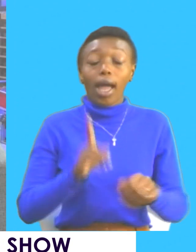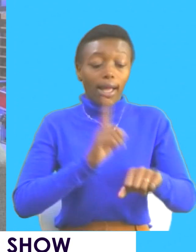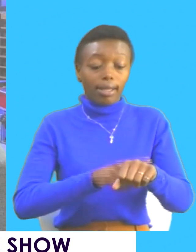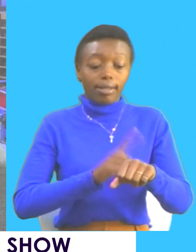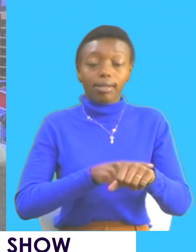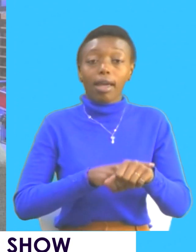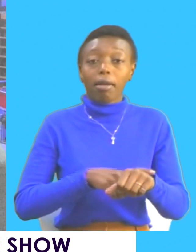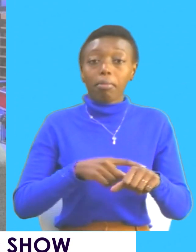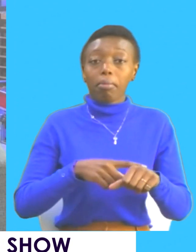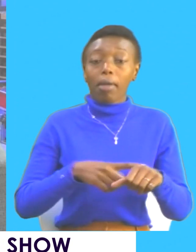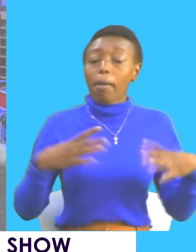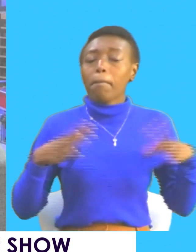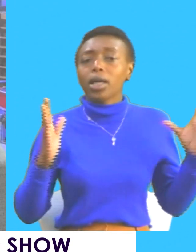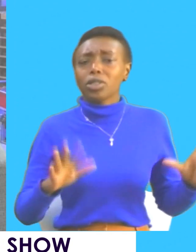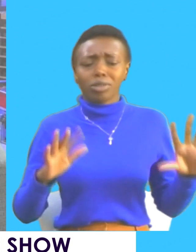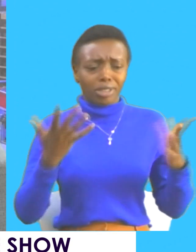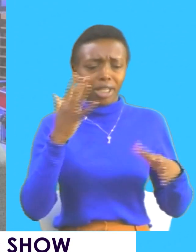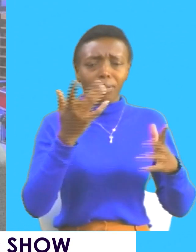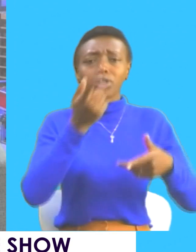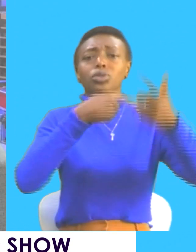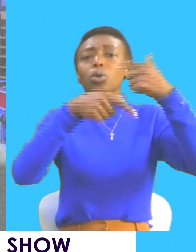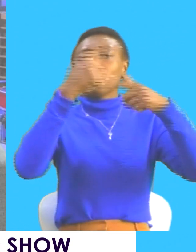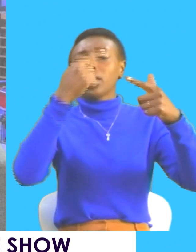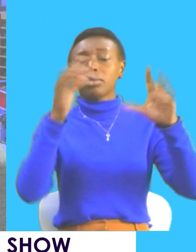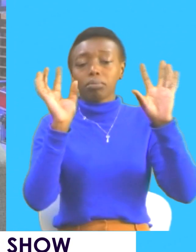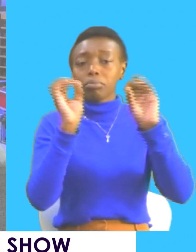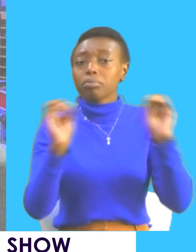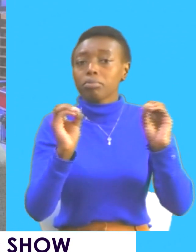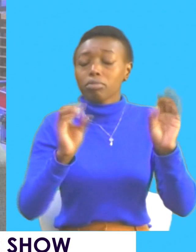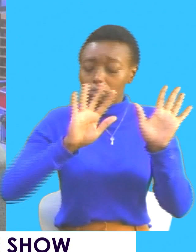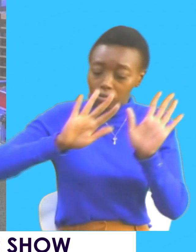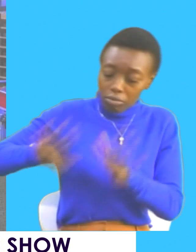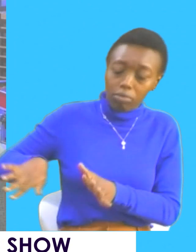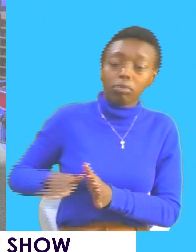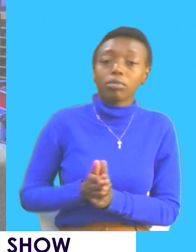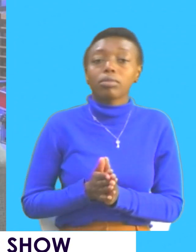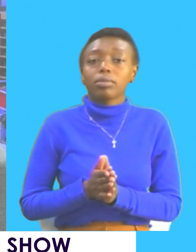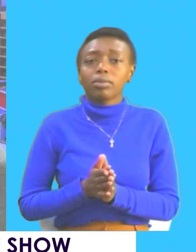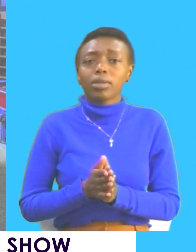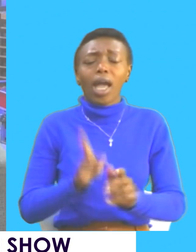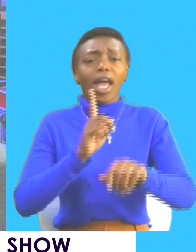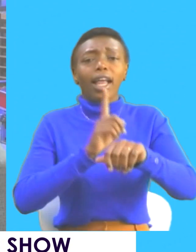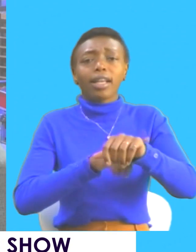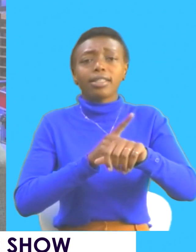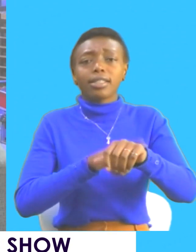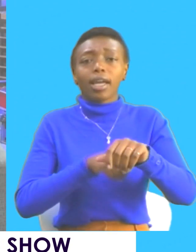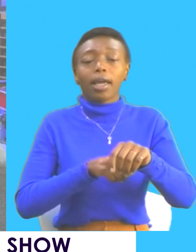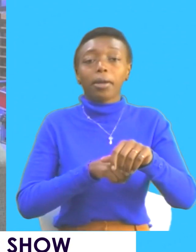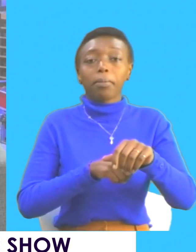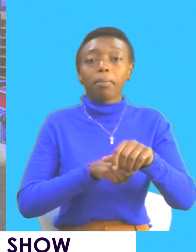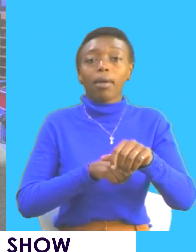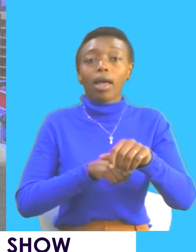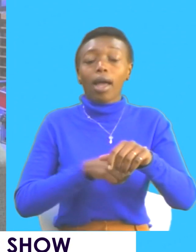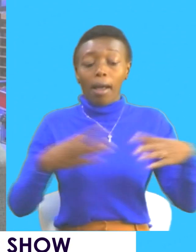your successes or the good things that you do, let it go. When someone turns your glory